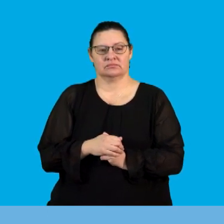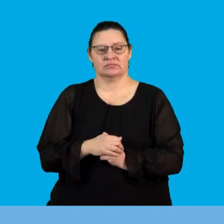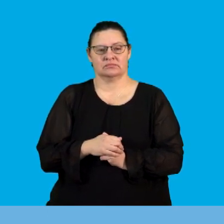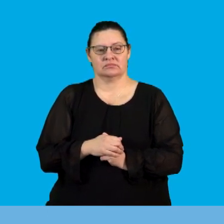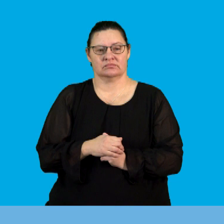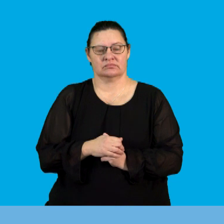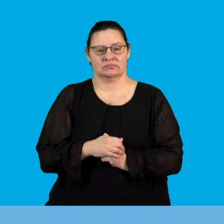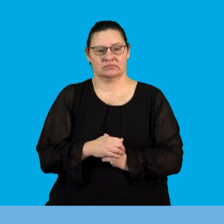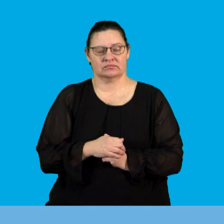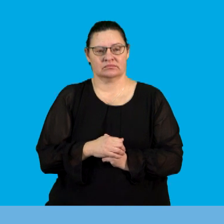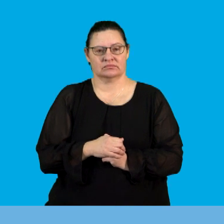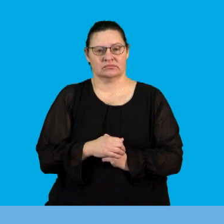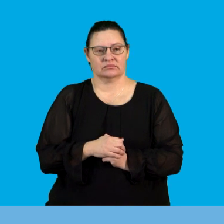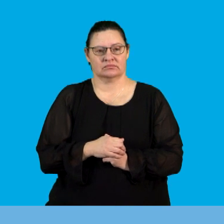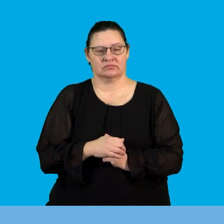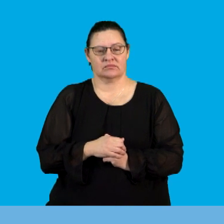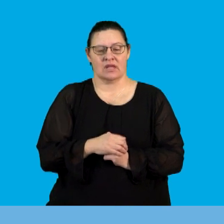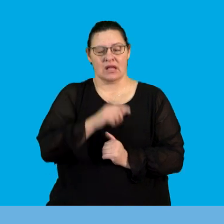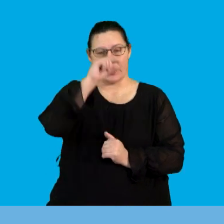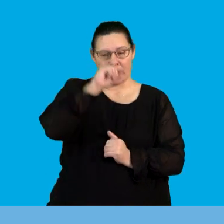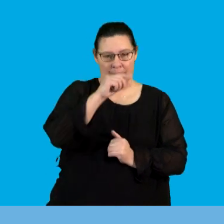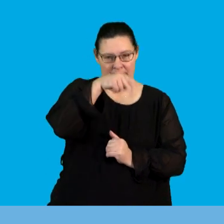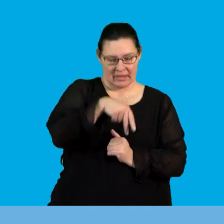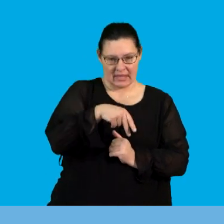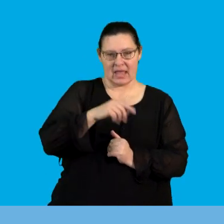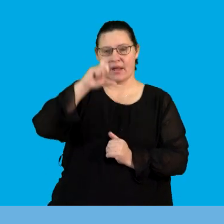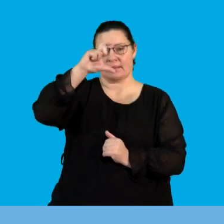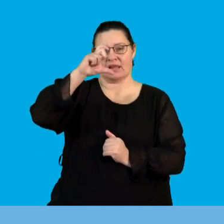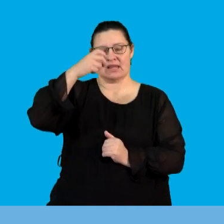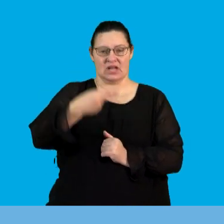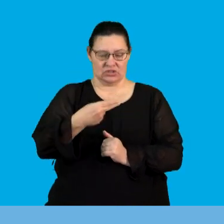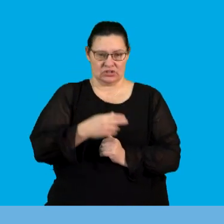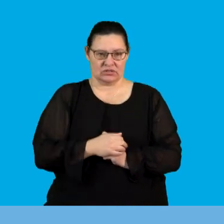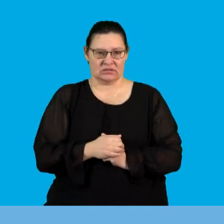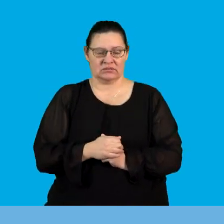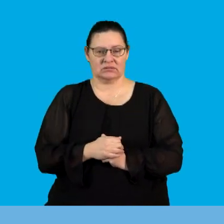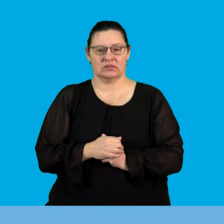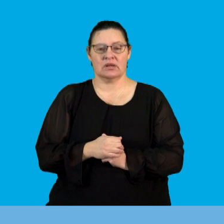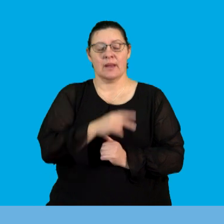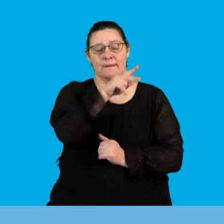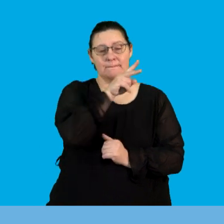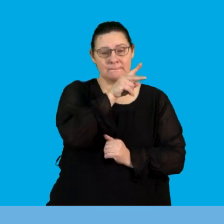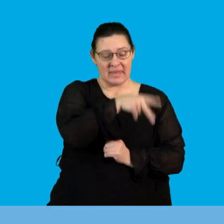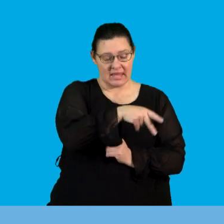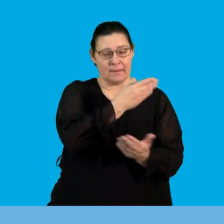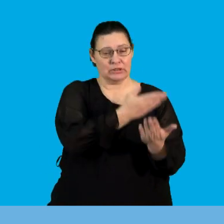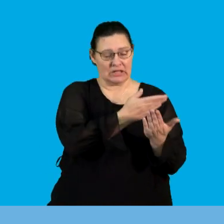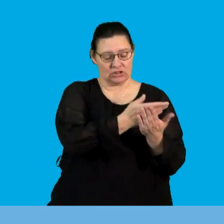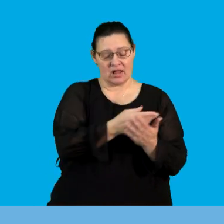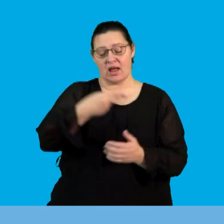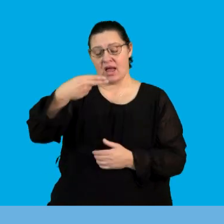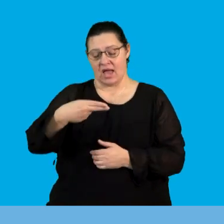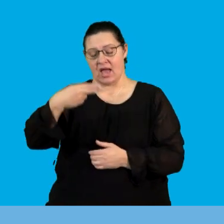So we measure the pH. Remember, it's small letter p and capital letter H. P for potential and then H for